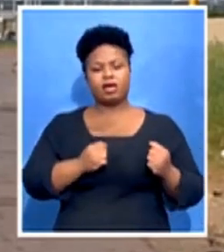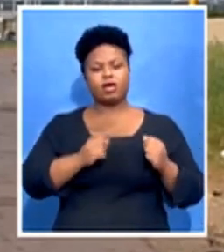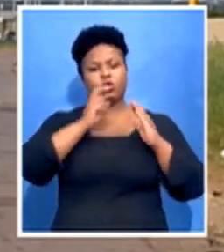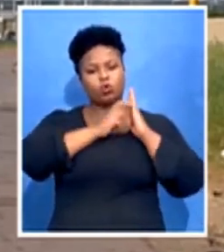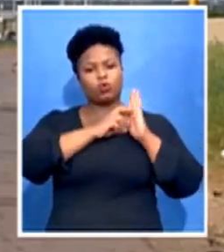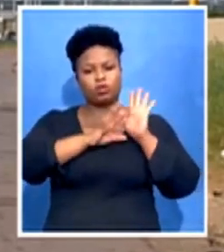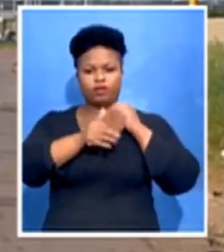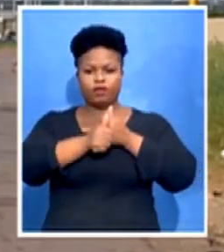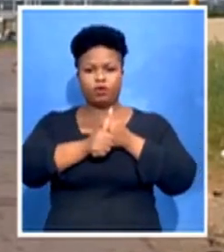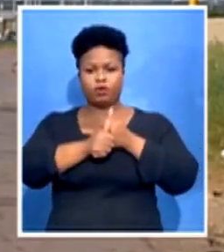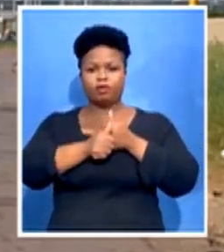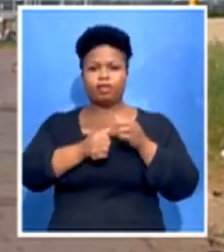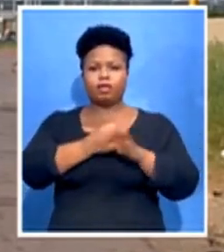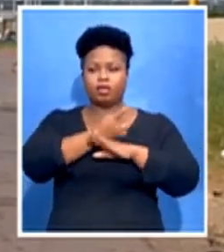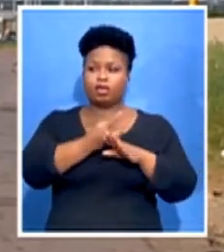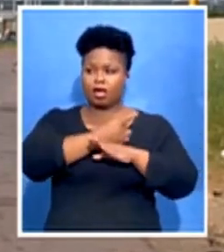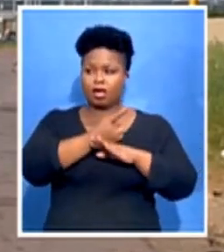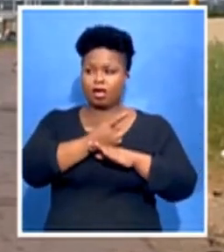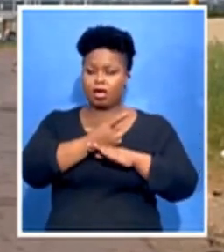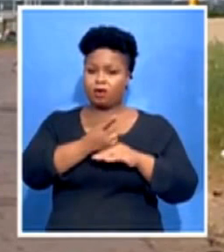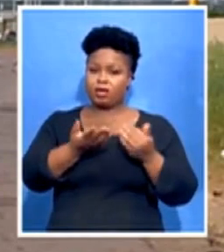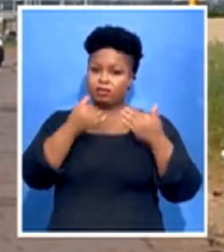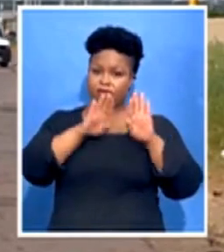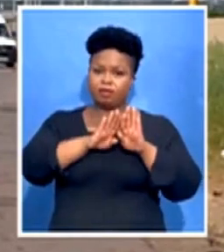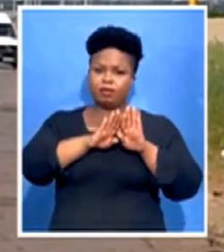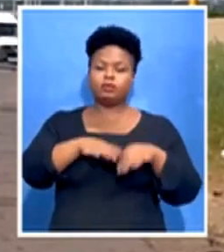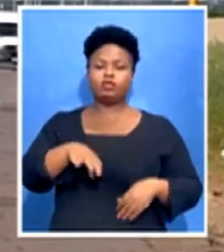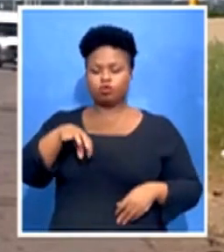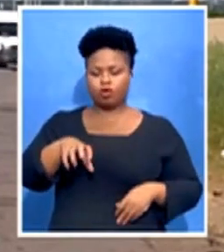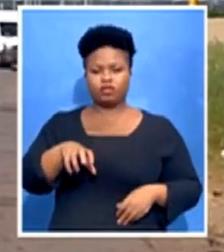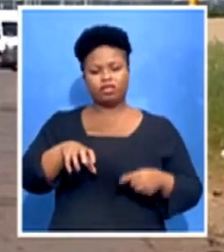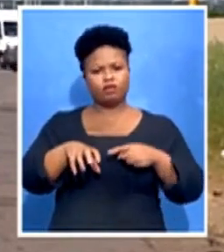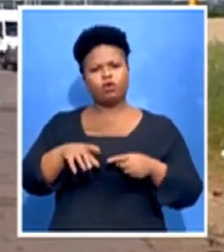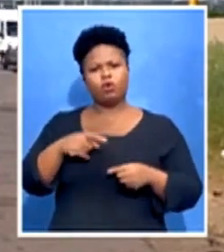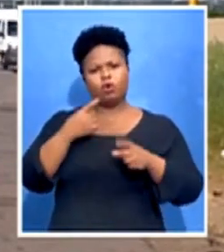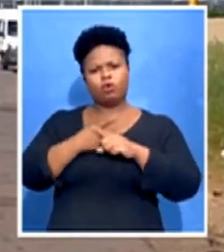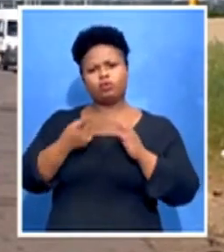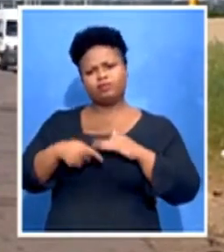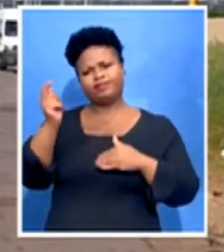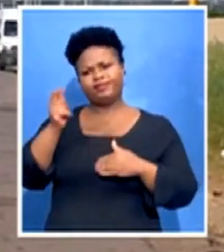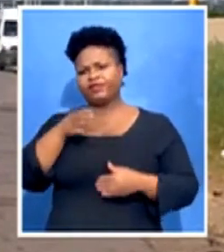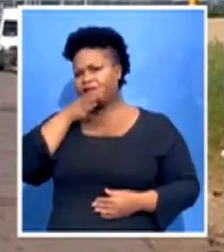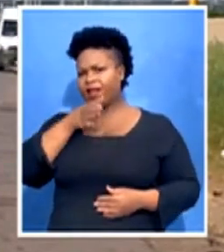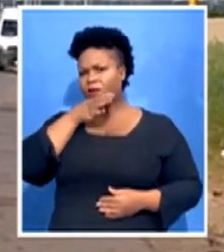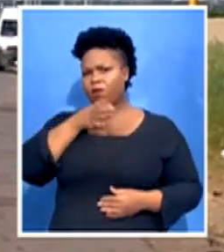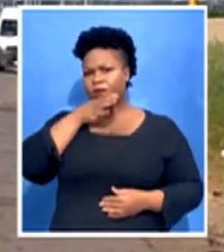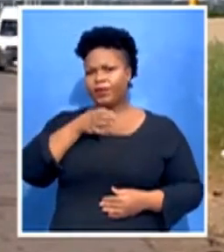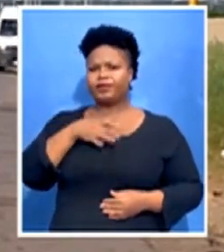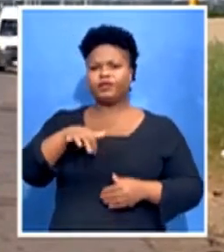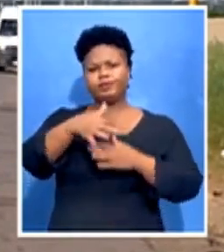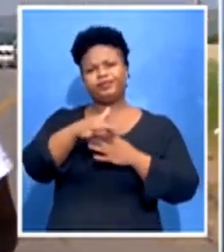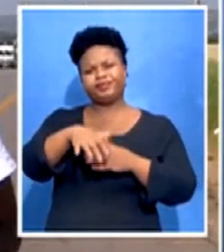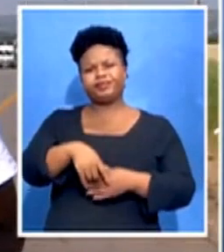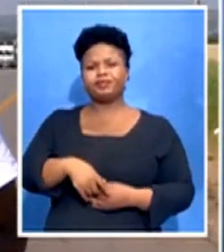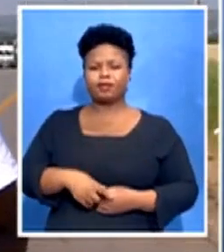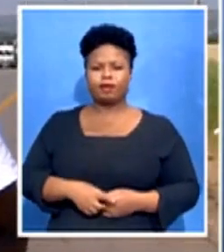as the prohibition on the sale of alcohol for off-site consumption. All